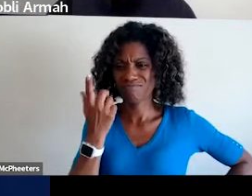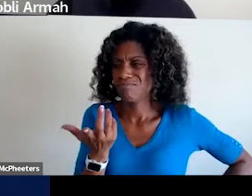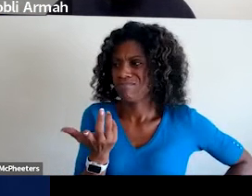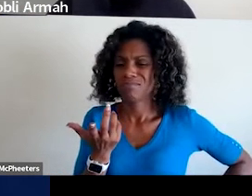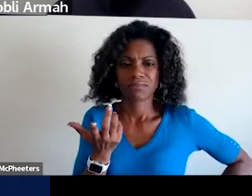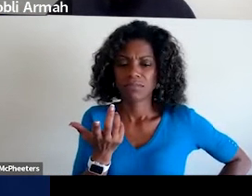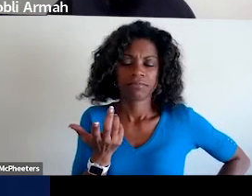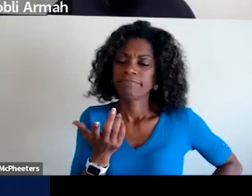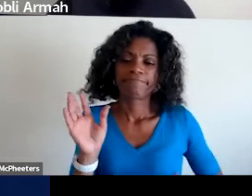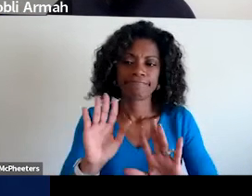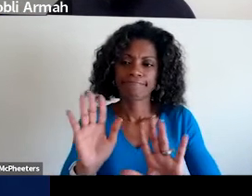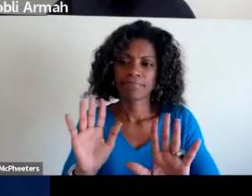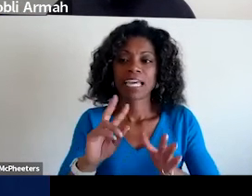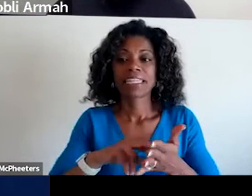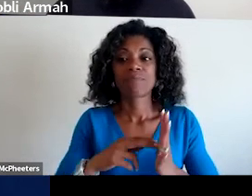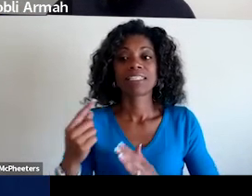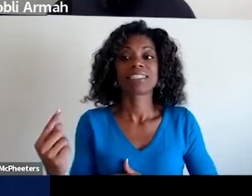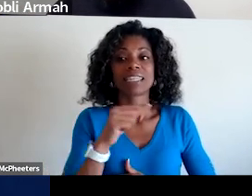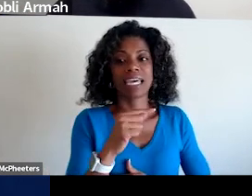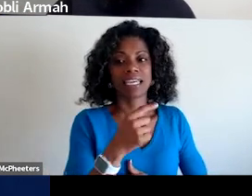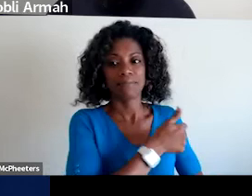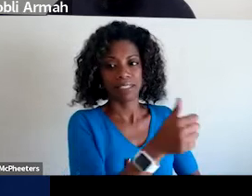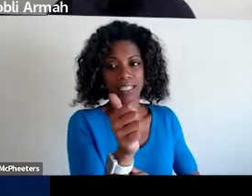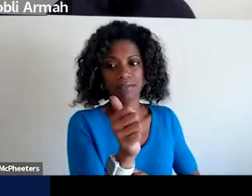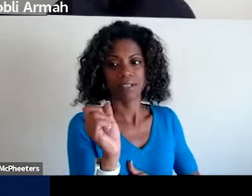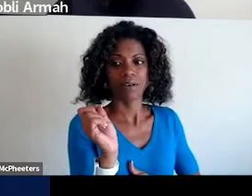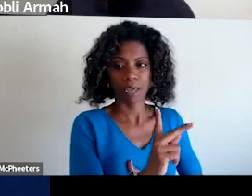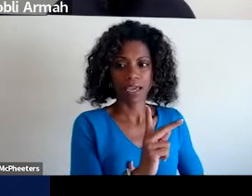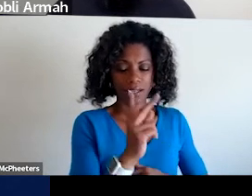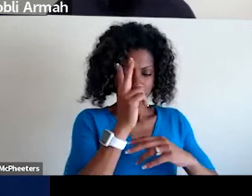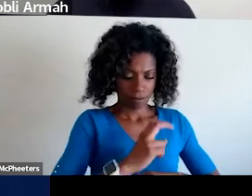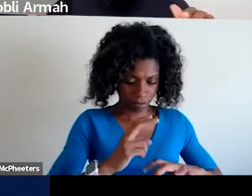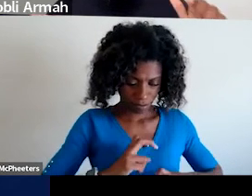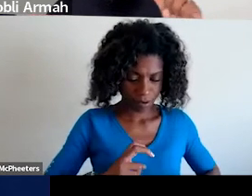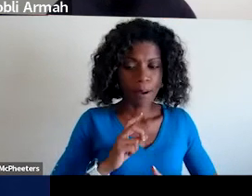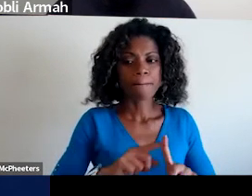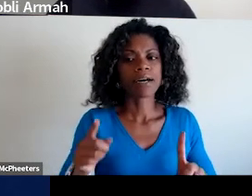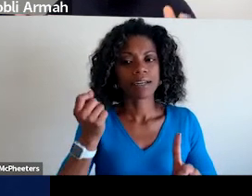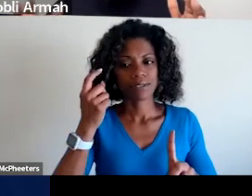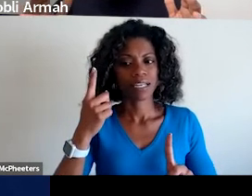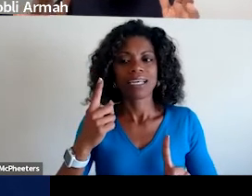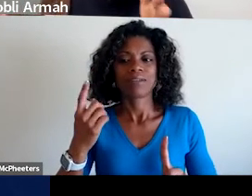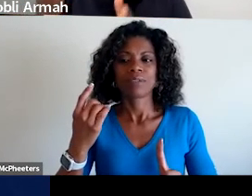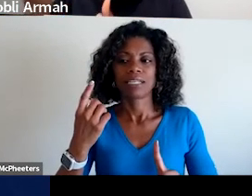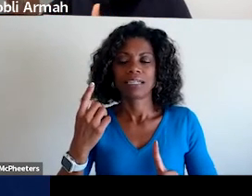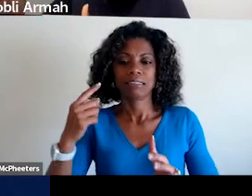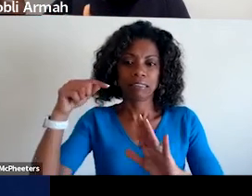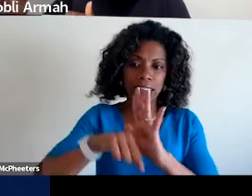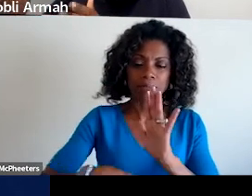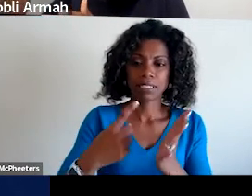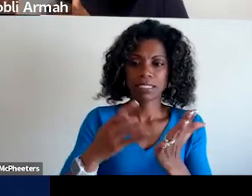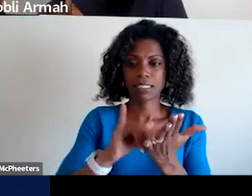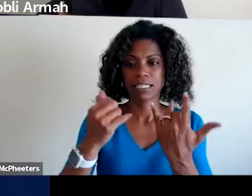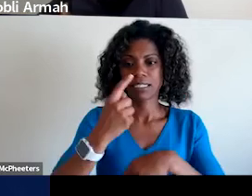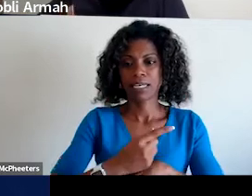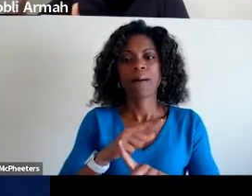lack of inner work that's been done. And so that's not what today's presentation is for, but I think it's important to say we have to stop trying